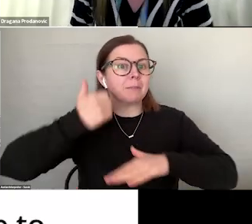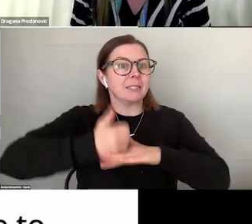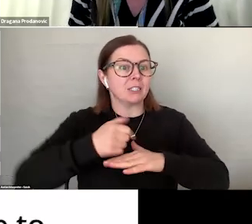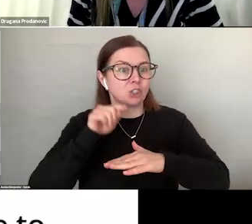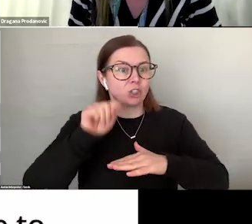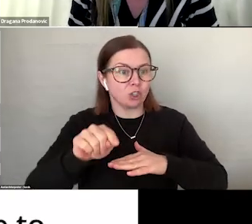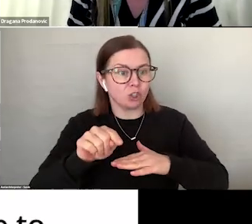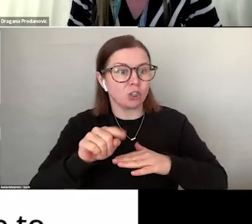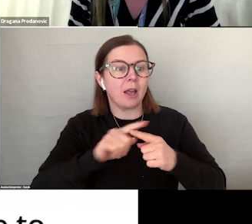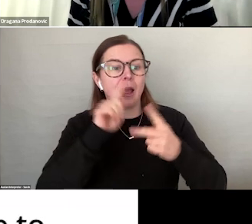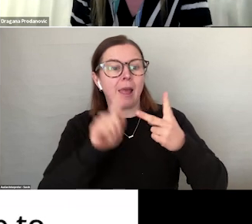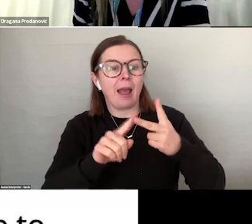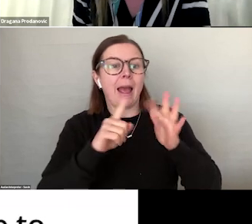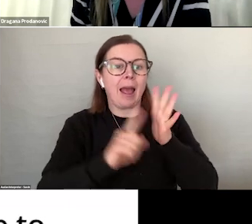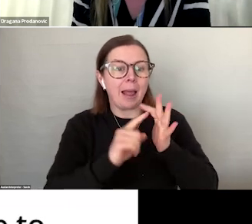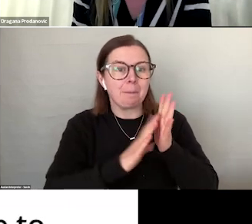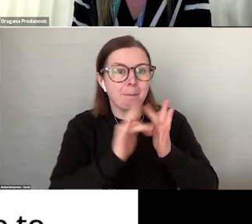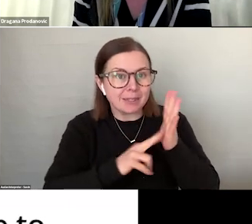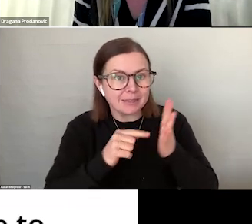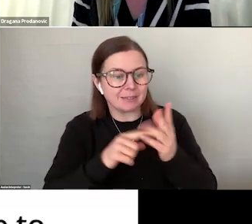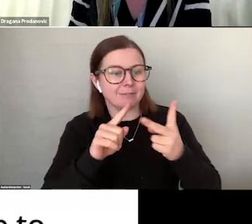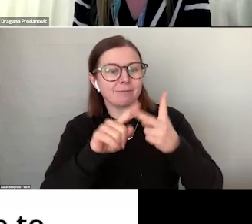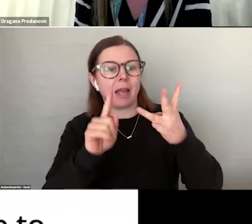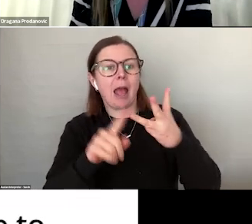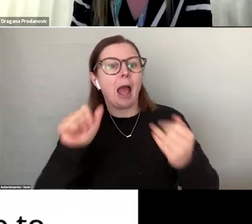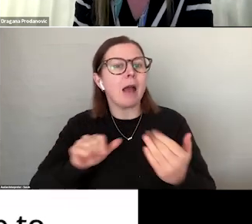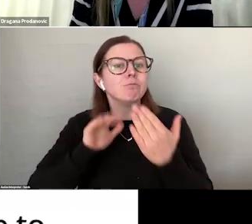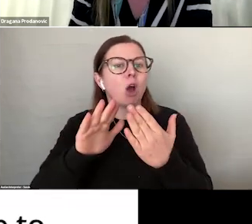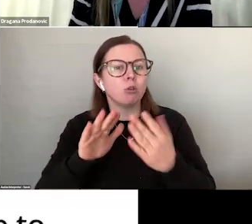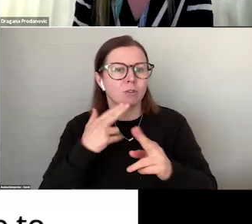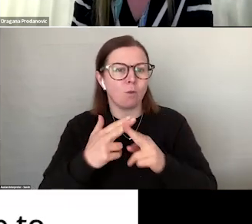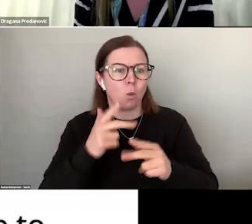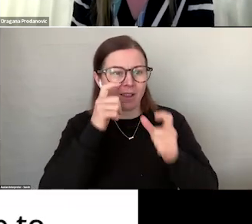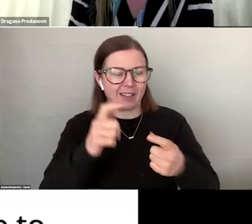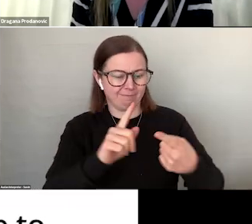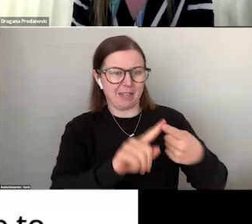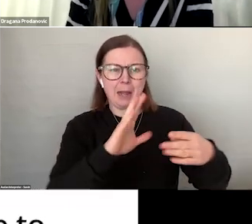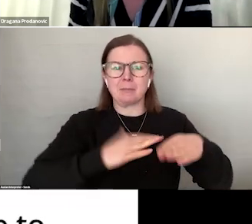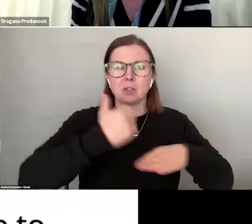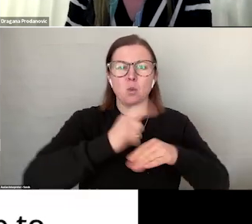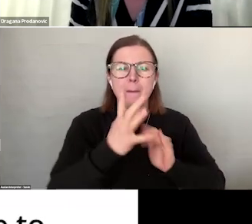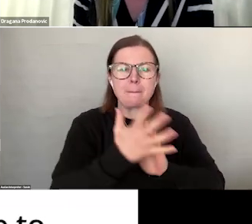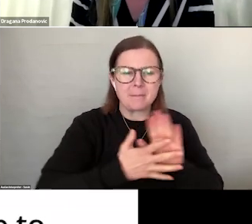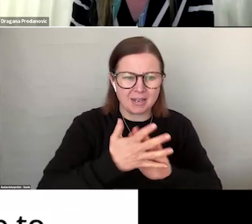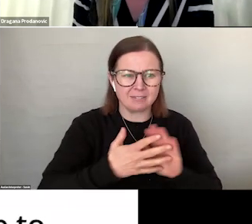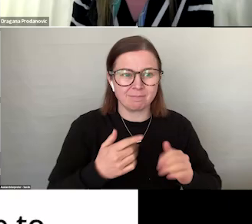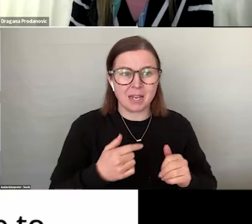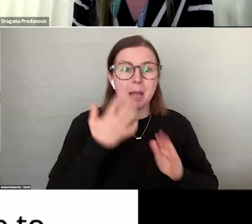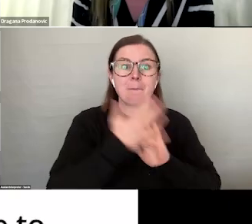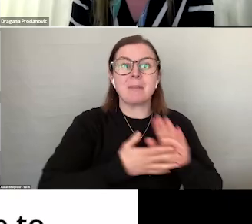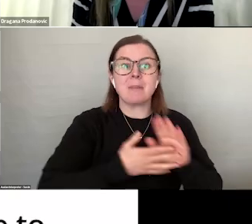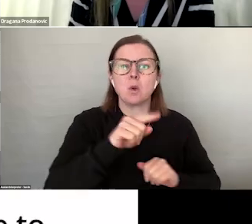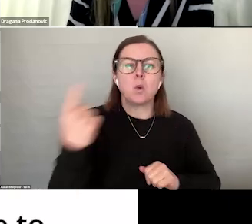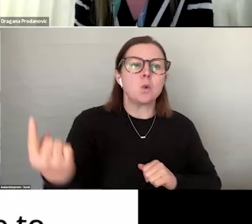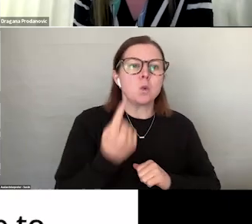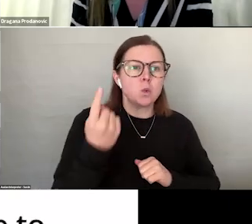elements, and approaches of care. So what do we mean by implementation? This is who delivers care to people